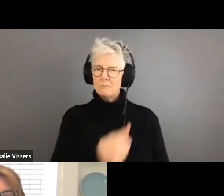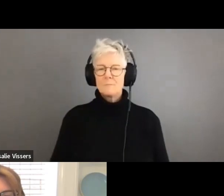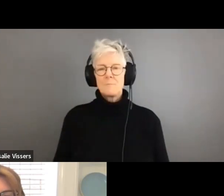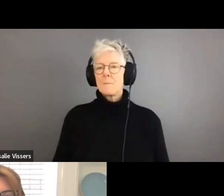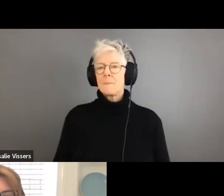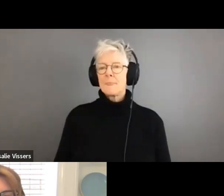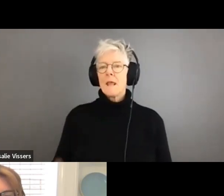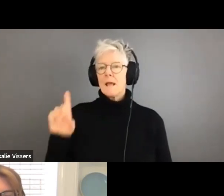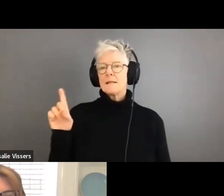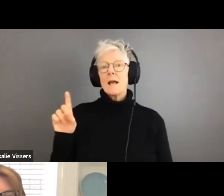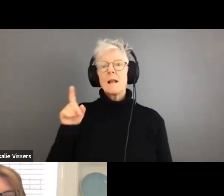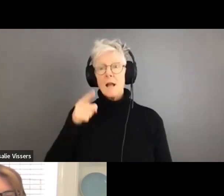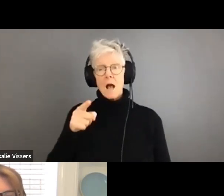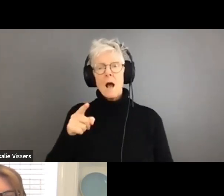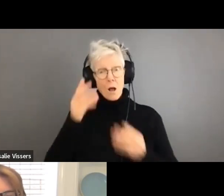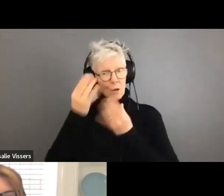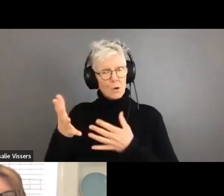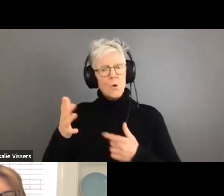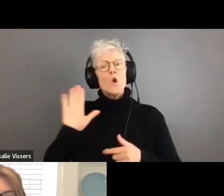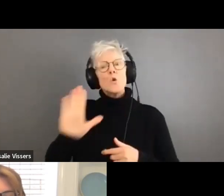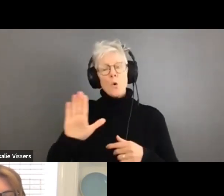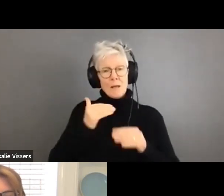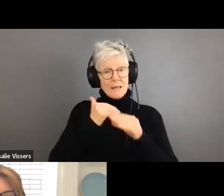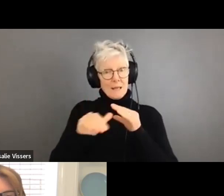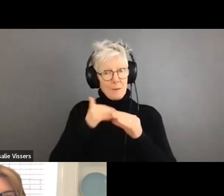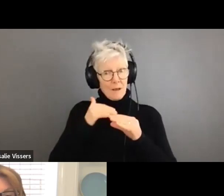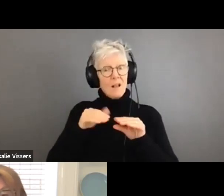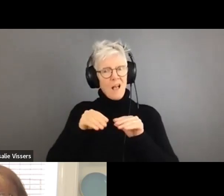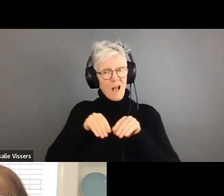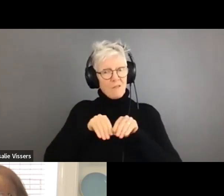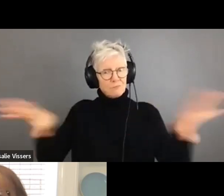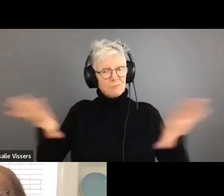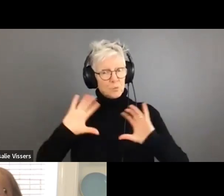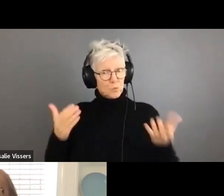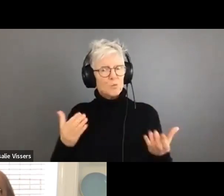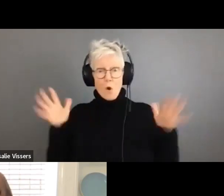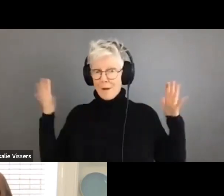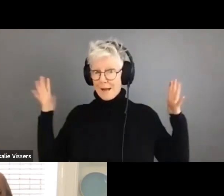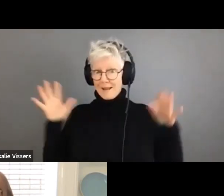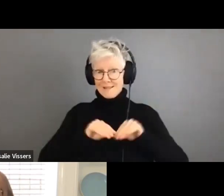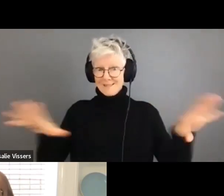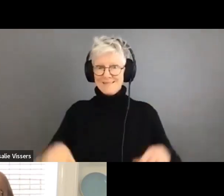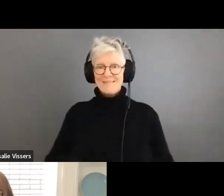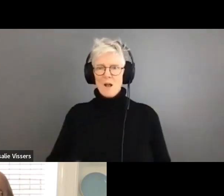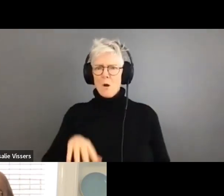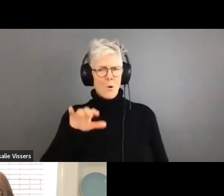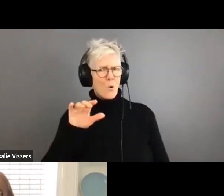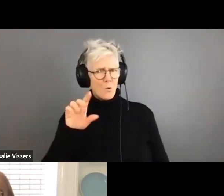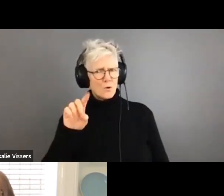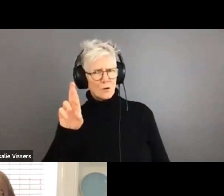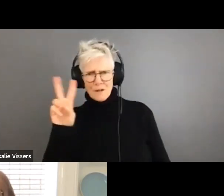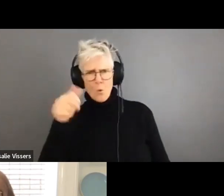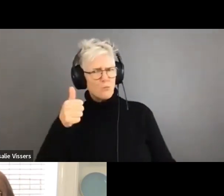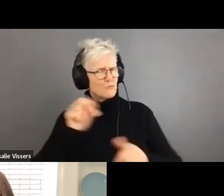Yes, so I will let you know that I shared your email address with the group. Yes. Already. I'm ready to hear from them. I'm ready